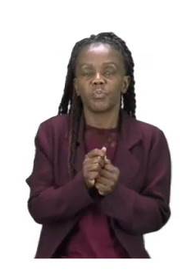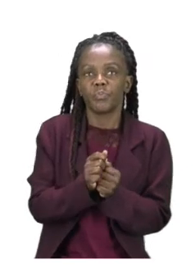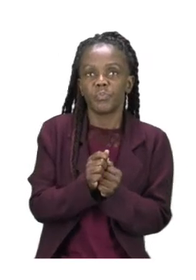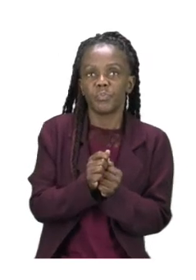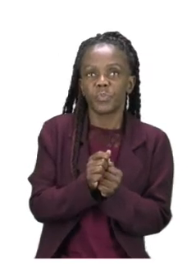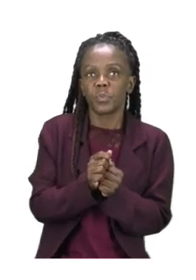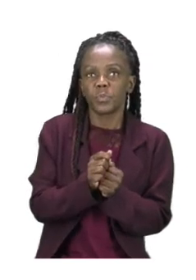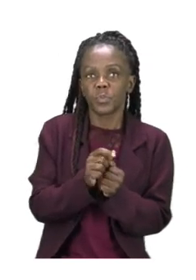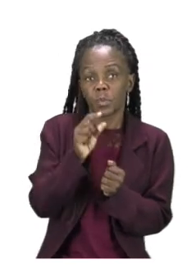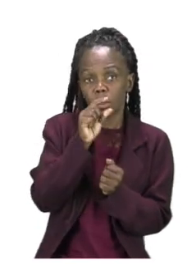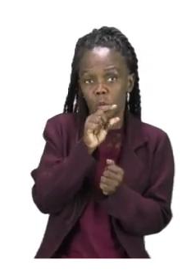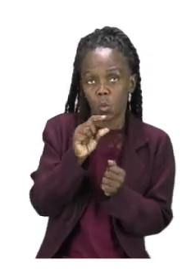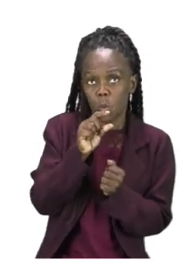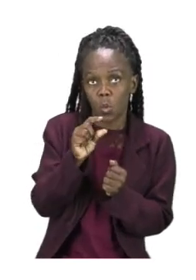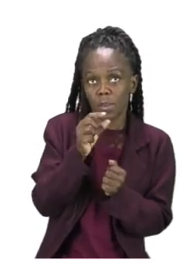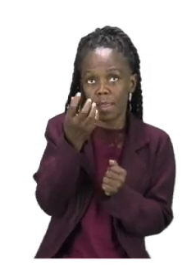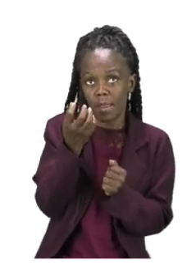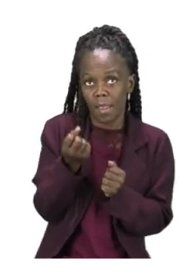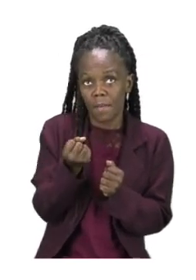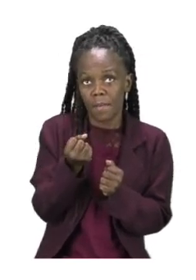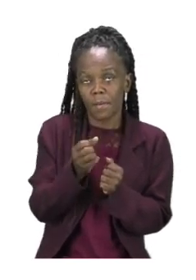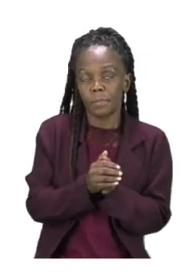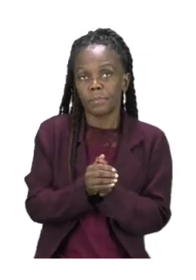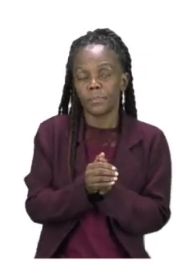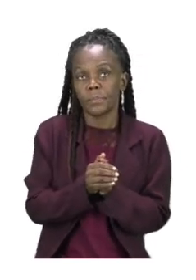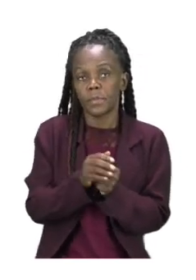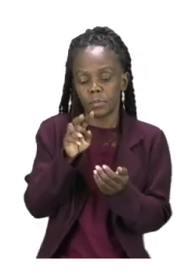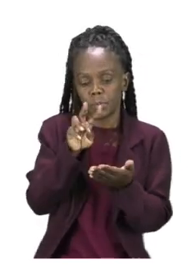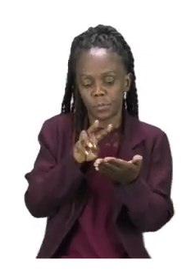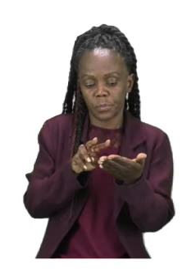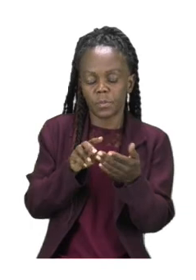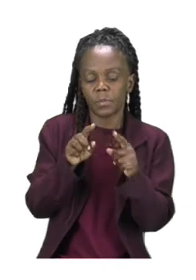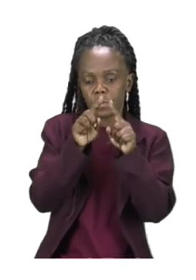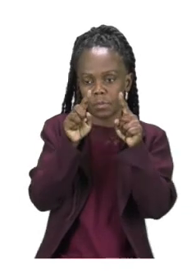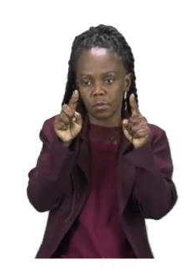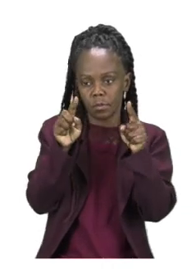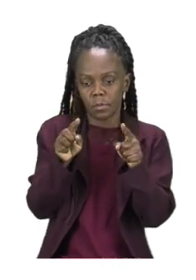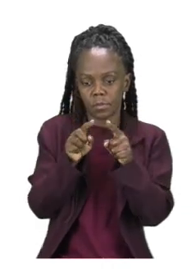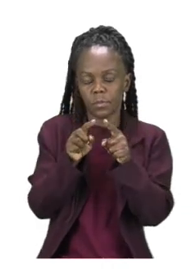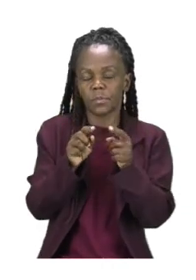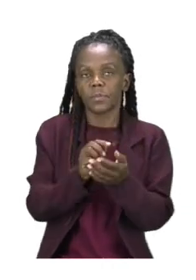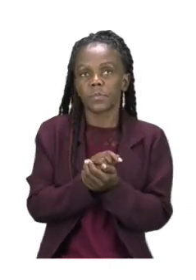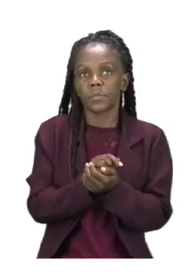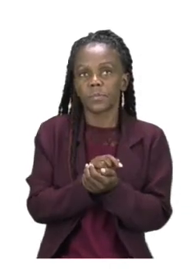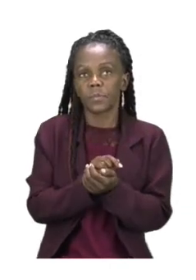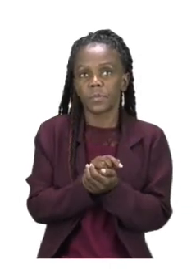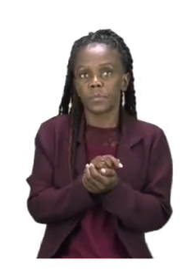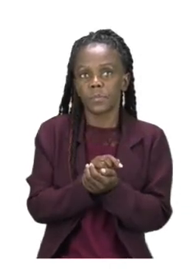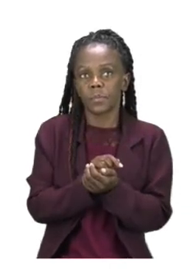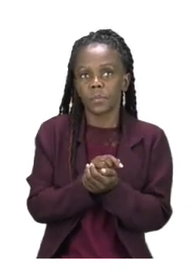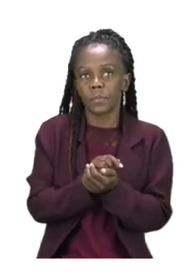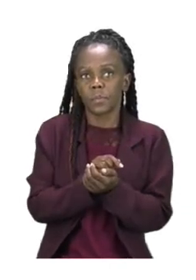vocabulary words that we have today, let's read them in the box. Repeat after me. We